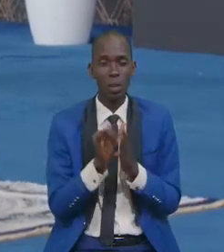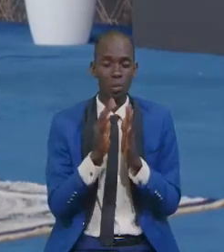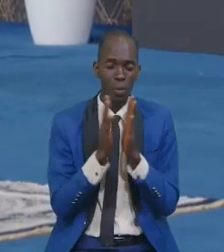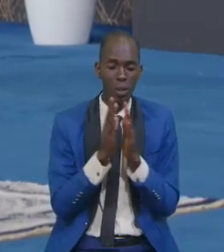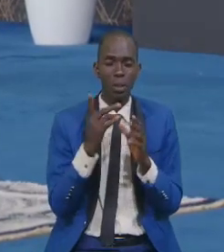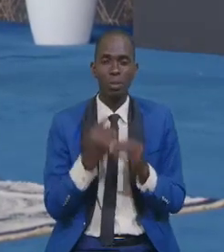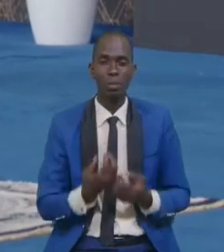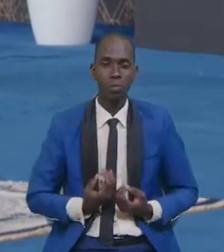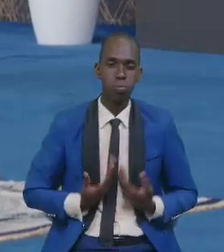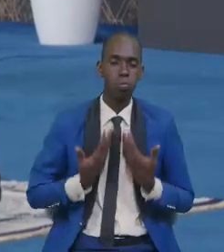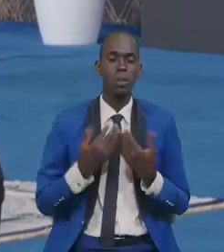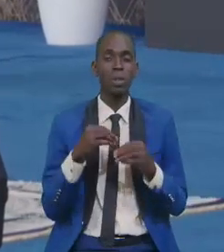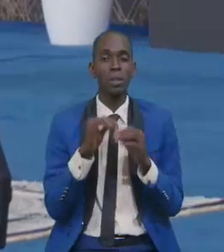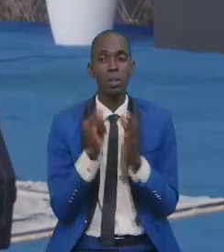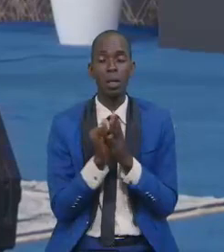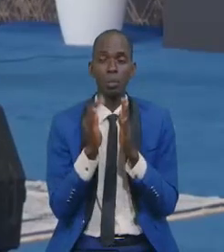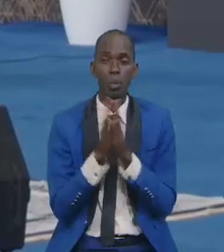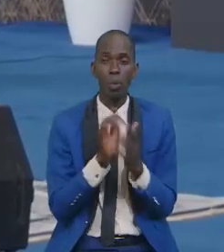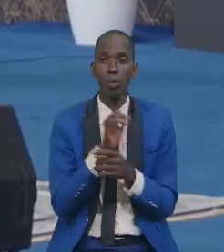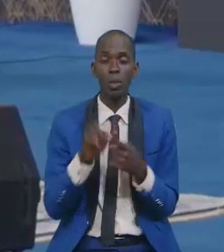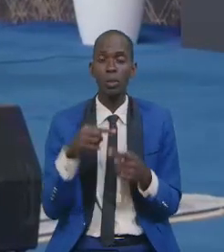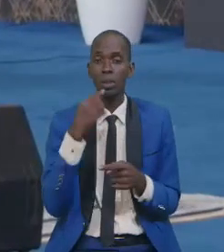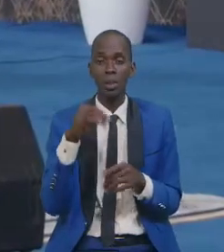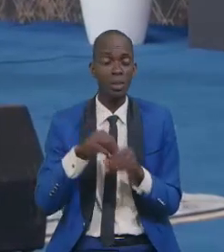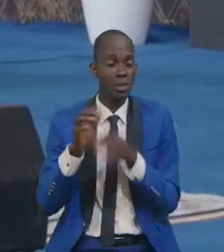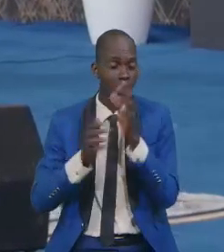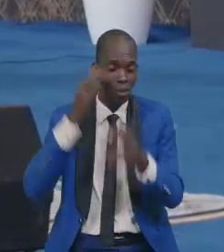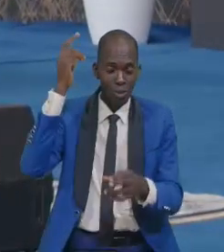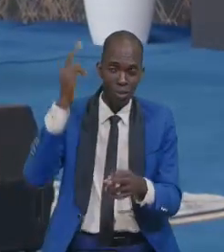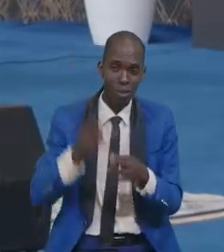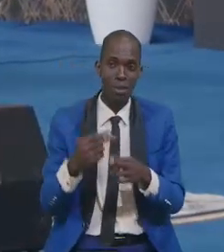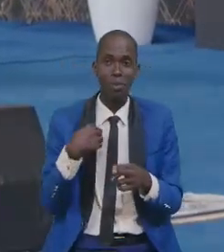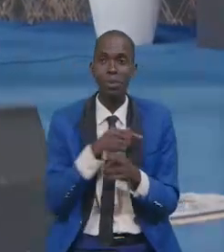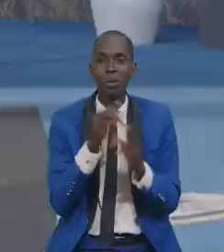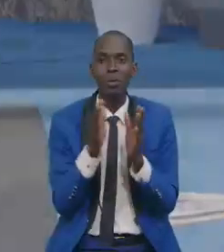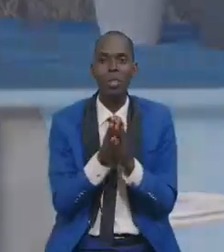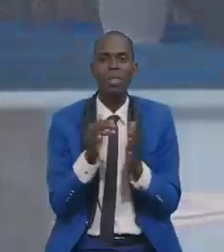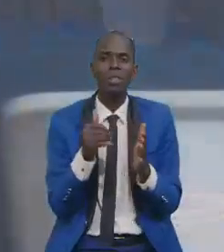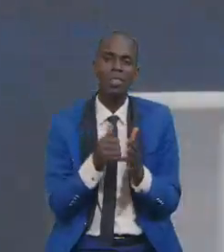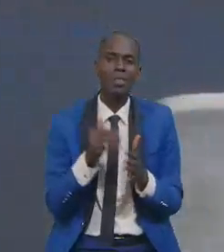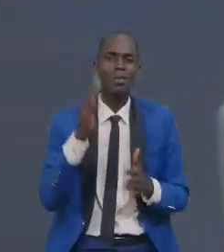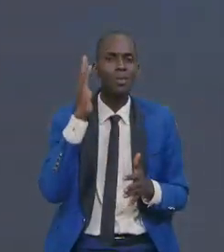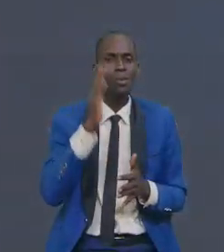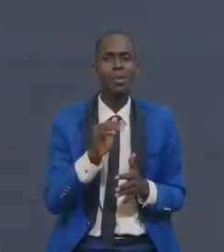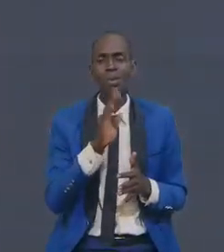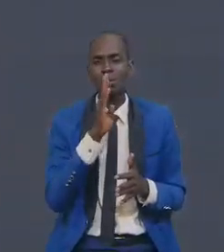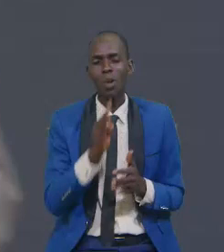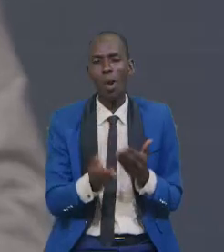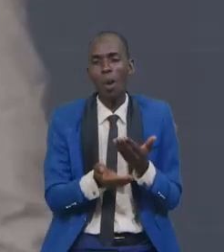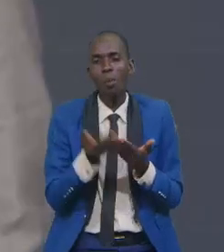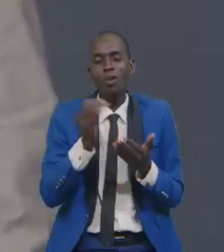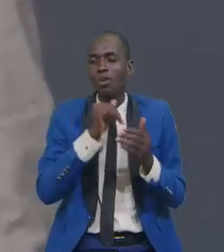the prayer, when you say in Jesus' name we pray, it will be almost impossible to